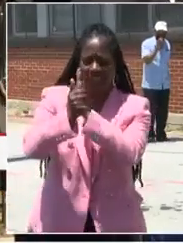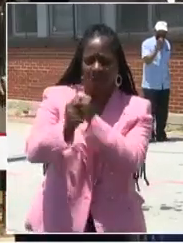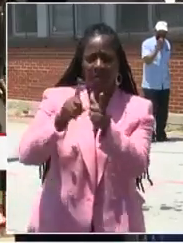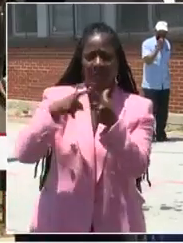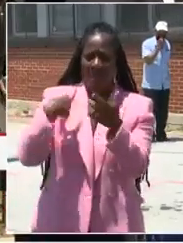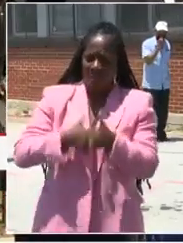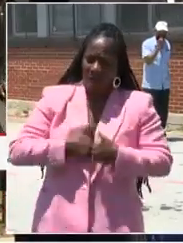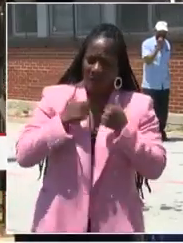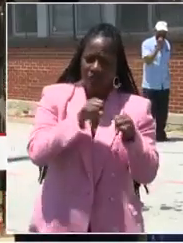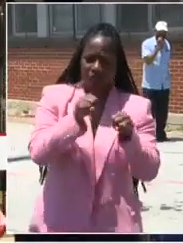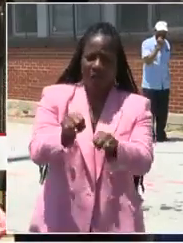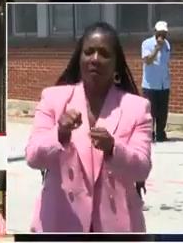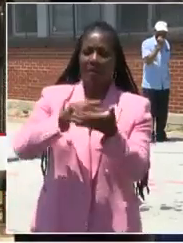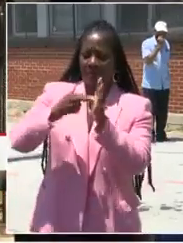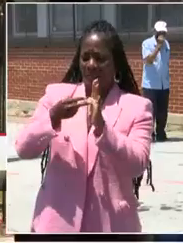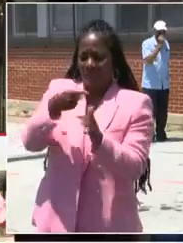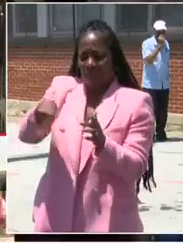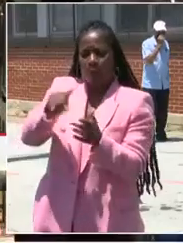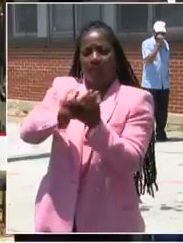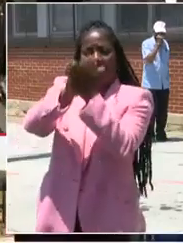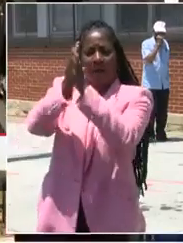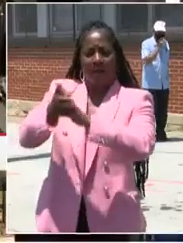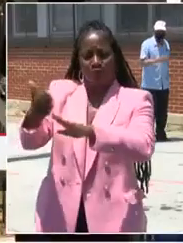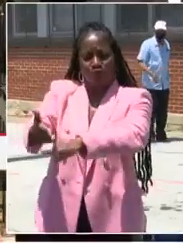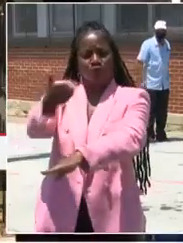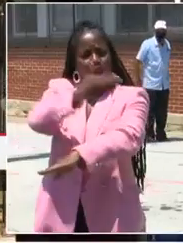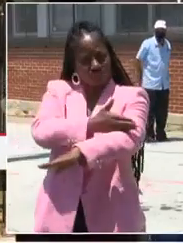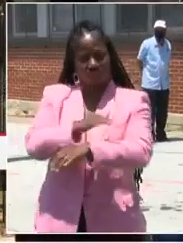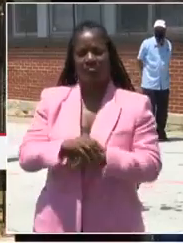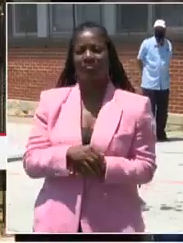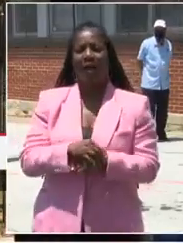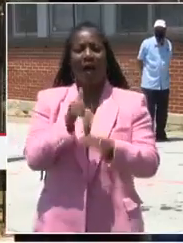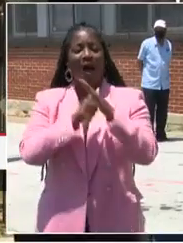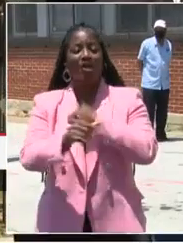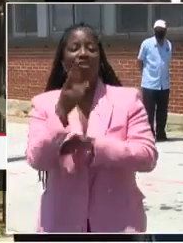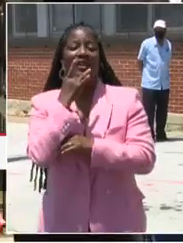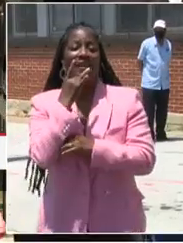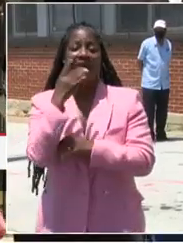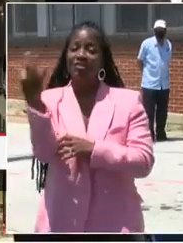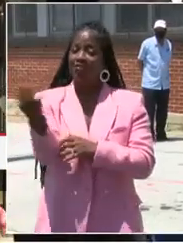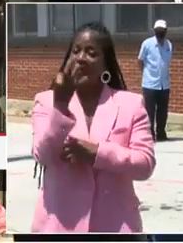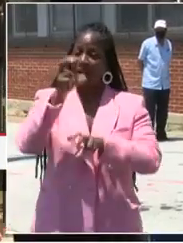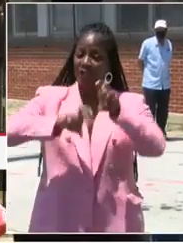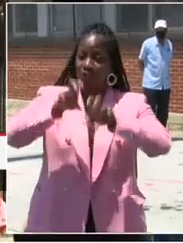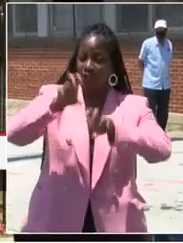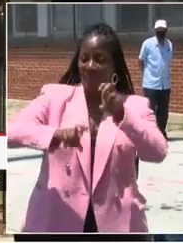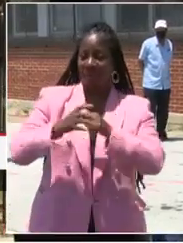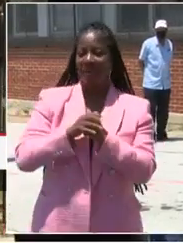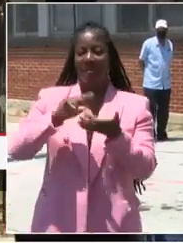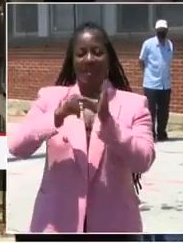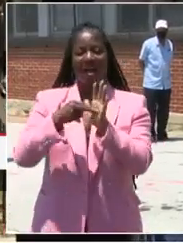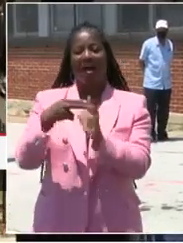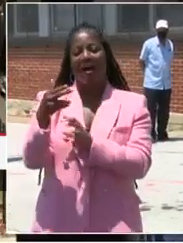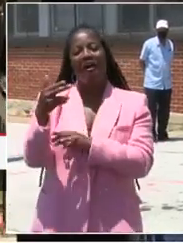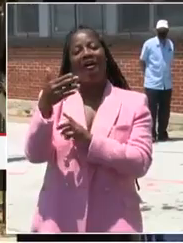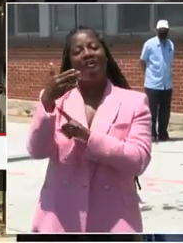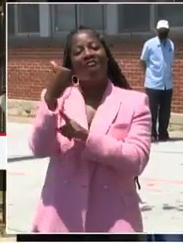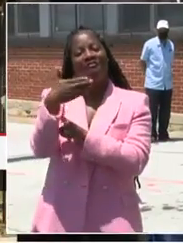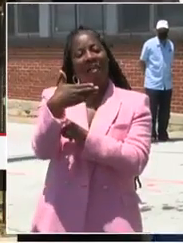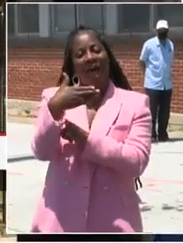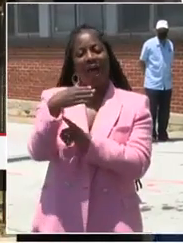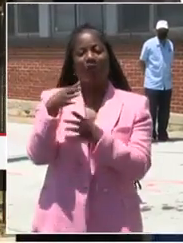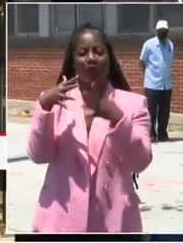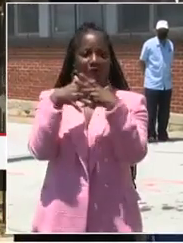creating their best version of self. Under the Lights, Friday Tournament, to host a flag football league in Ward 8 that